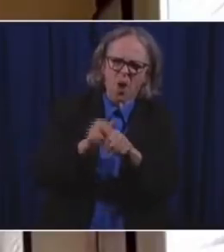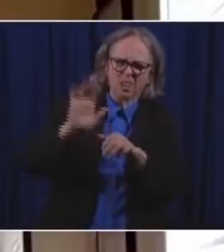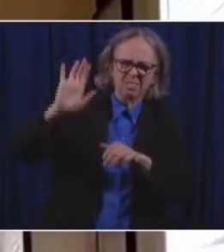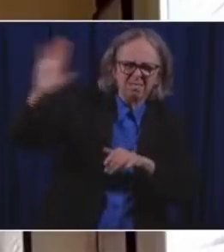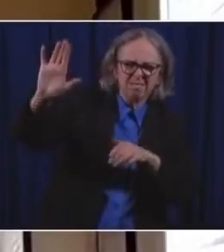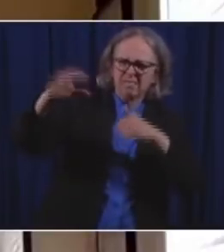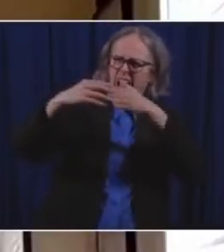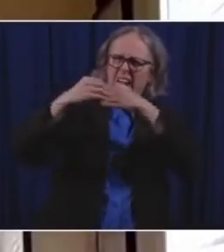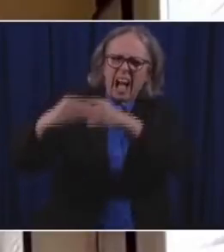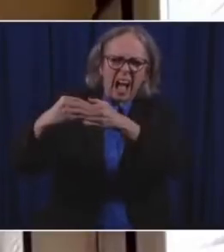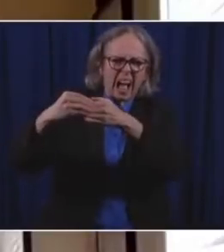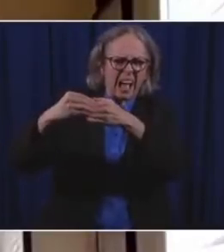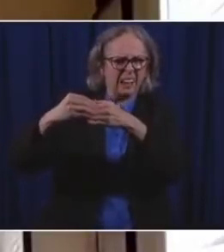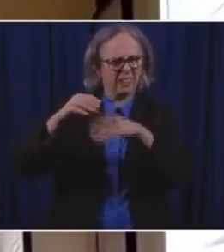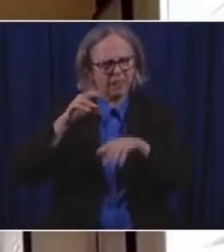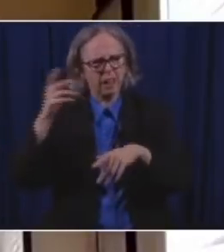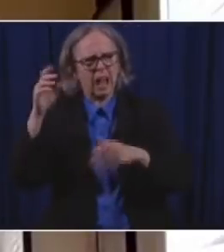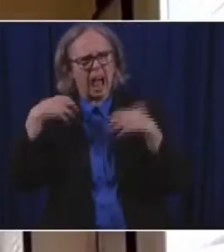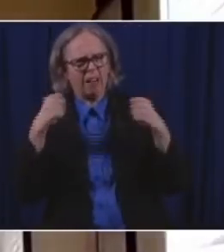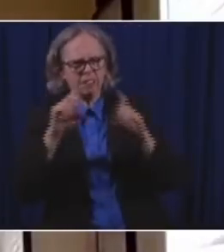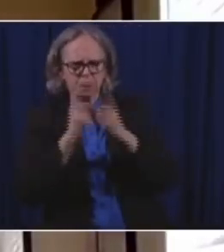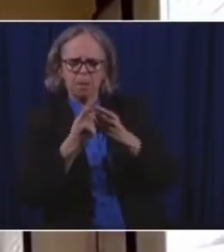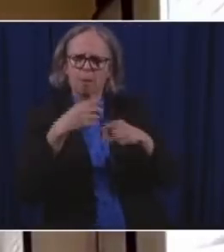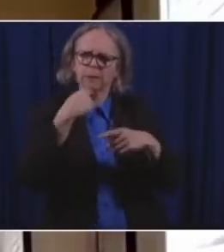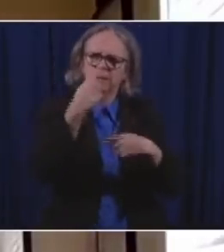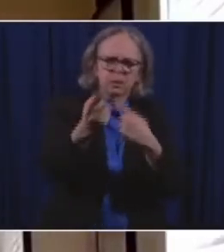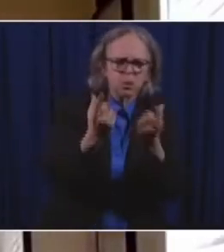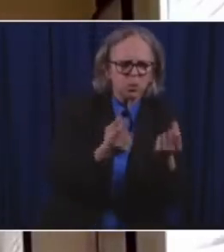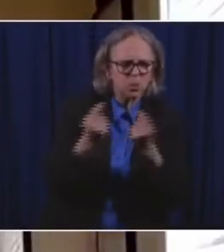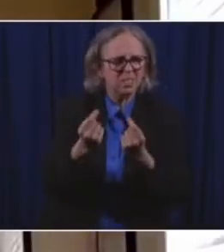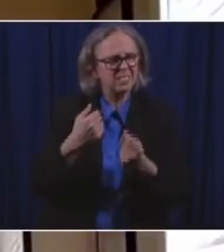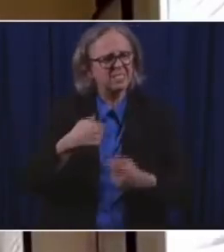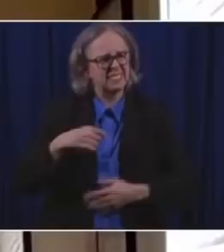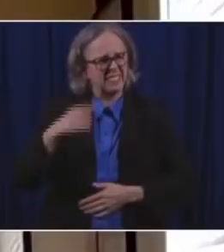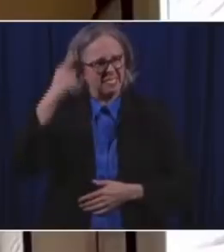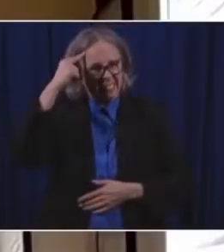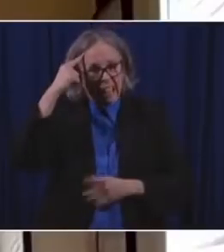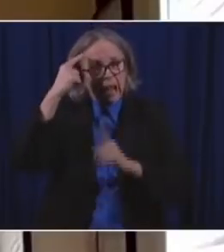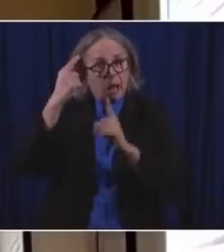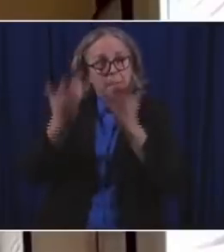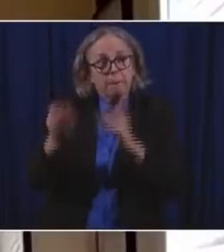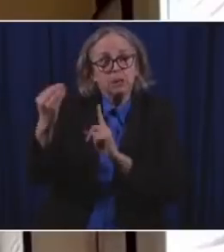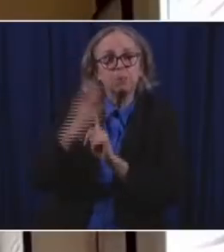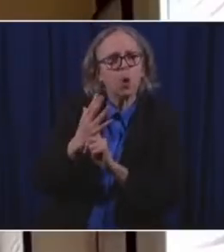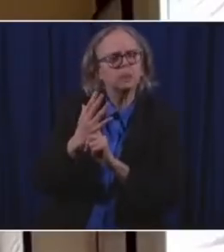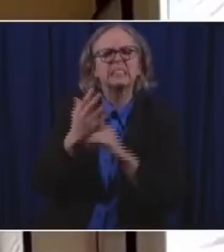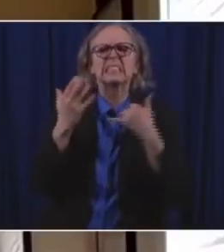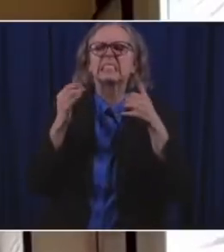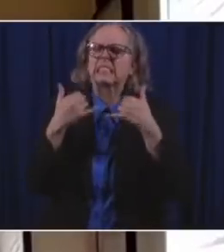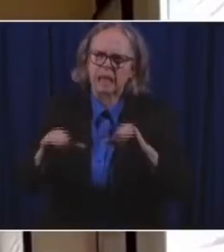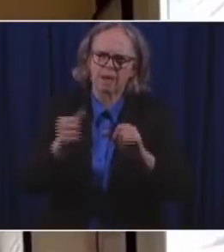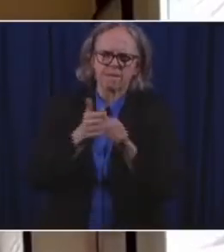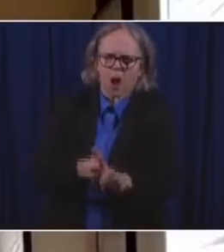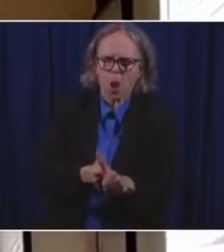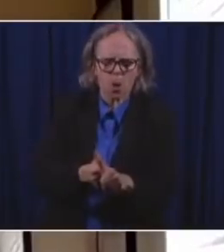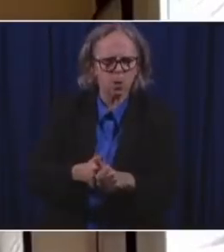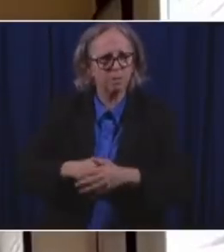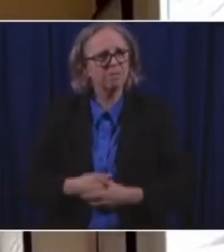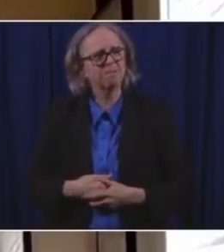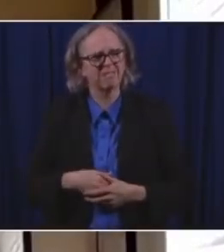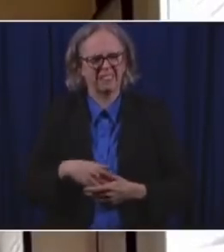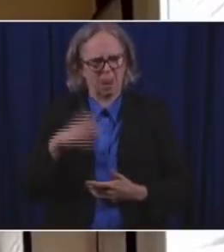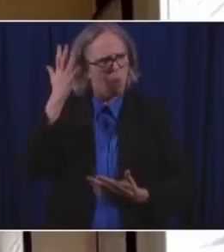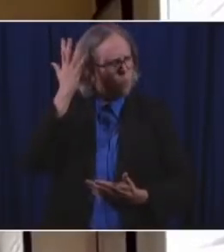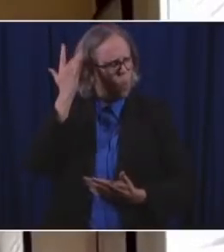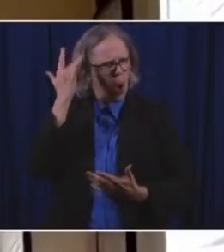we've had a potential COVID-19 exposure. That's why these enhanced quarantine guidelines are so